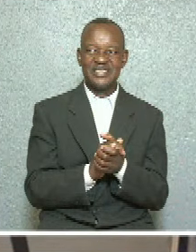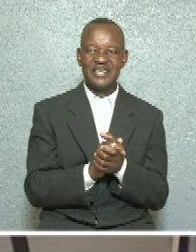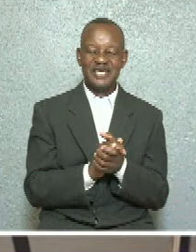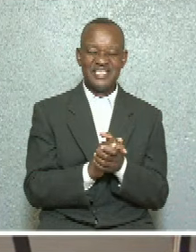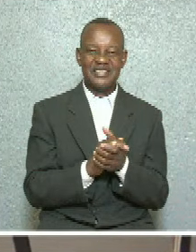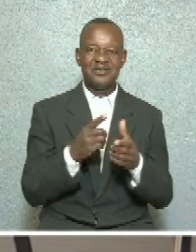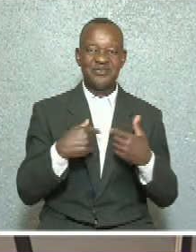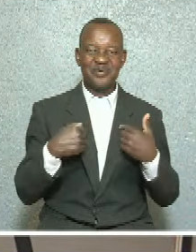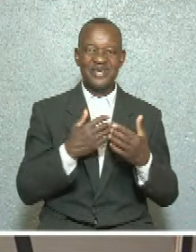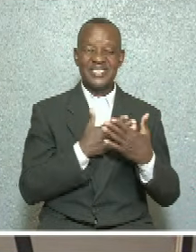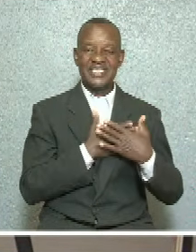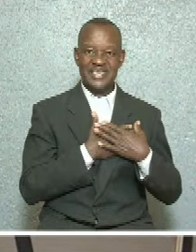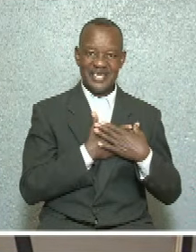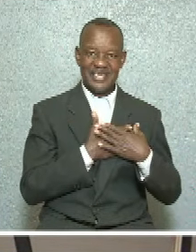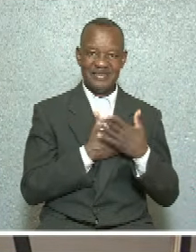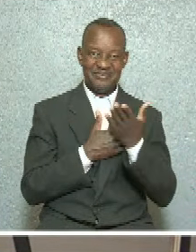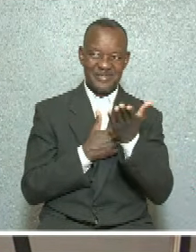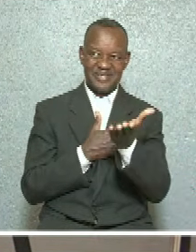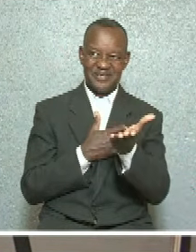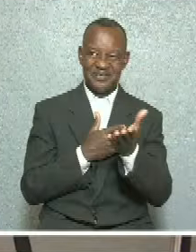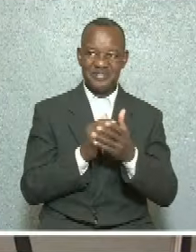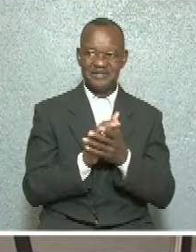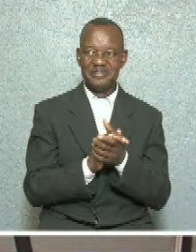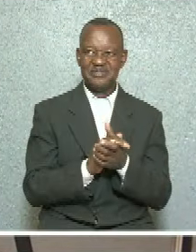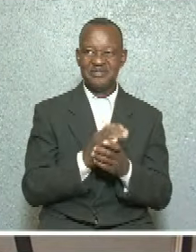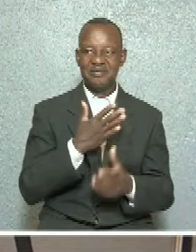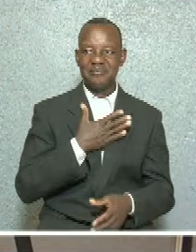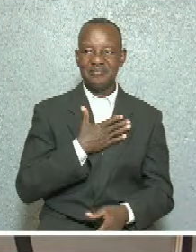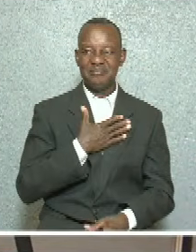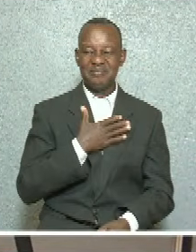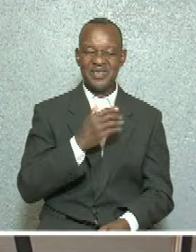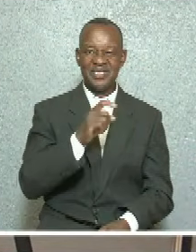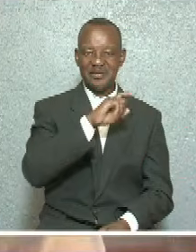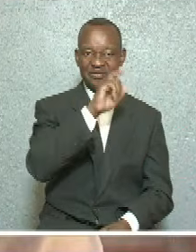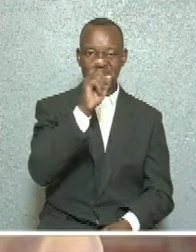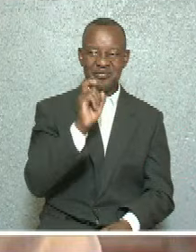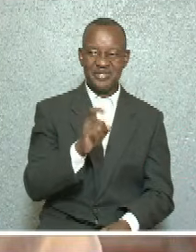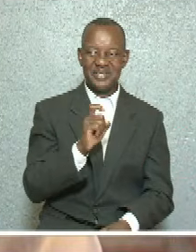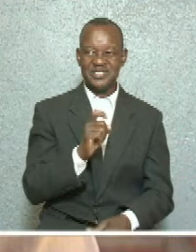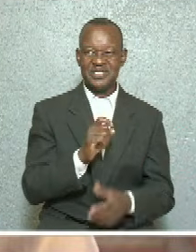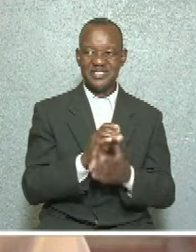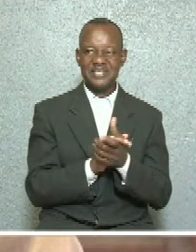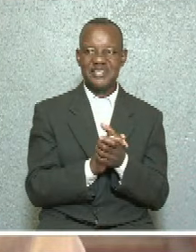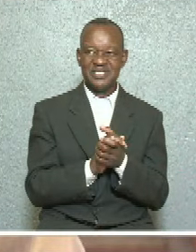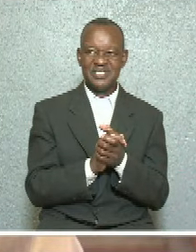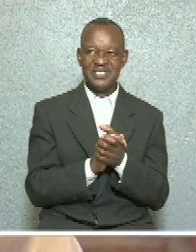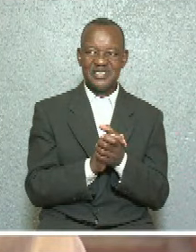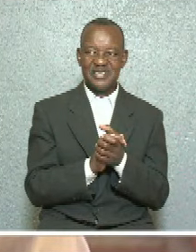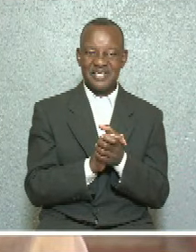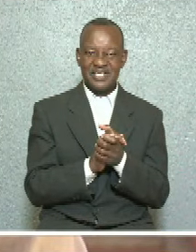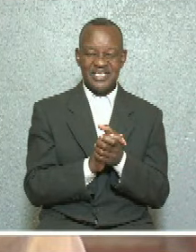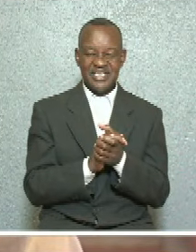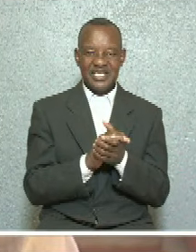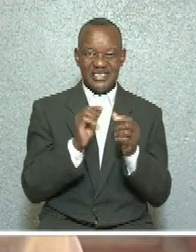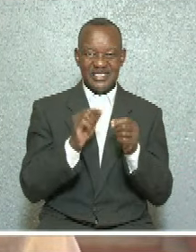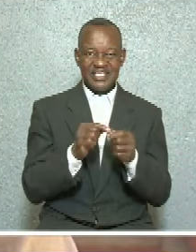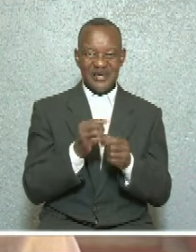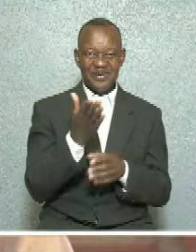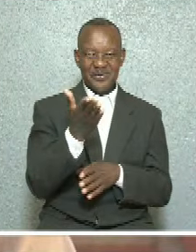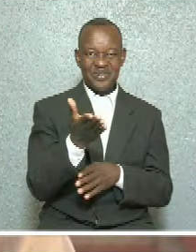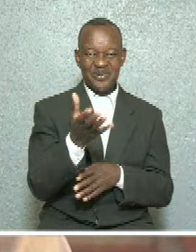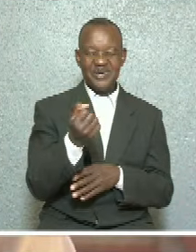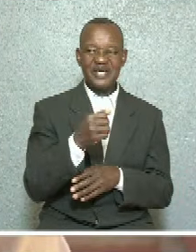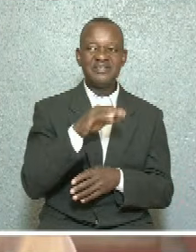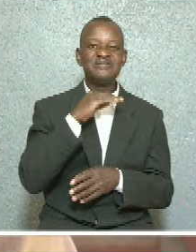is, my question is, obviously getting to where you are now, you had hardships, stepping stones, and all of that, a lot of them,